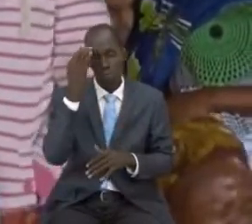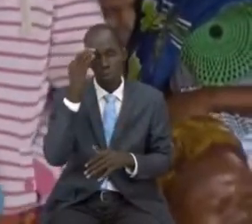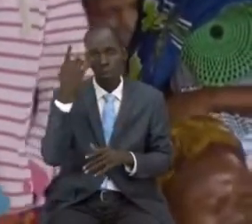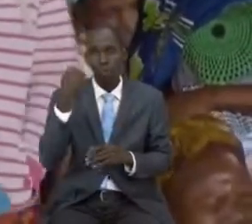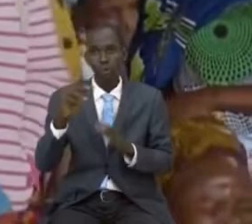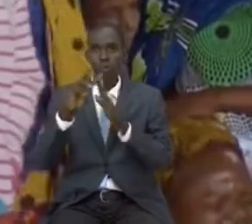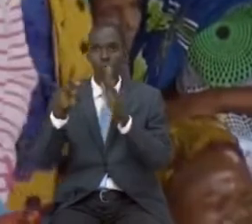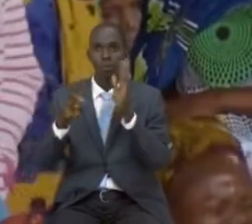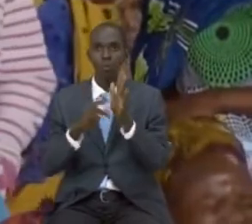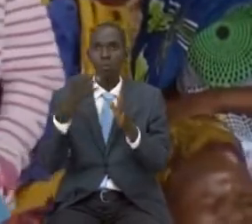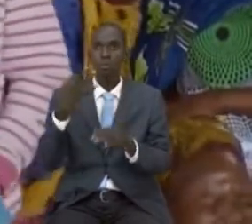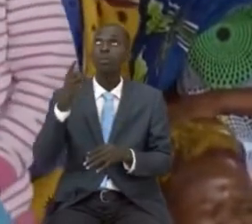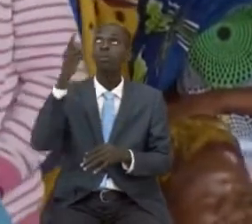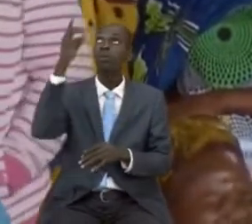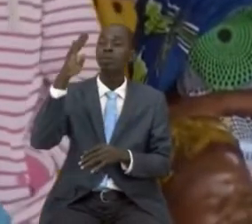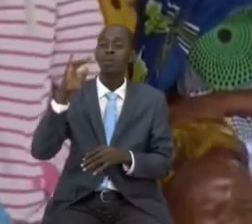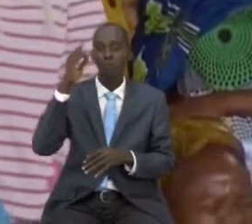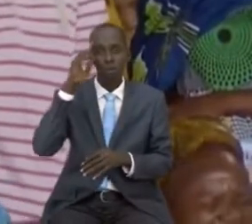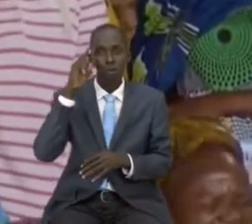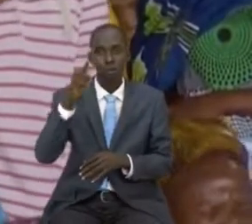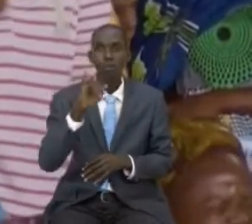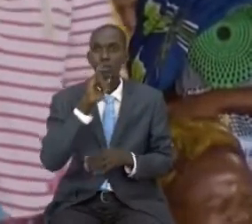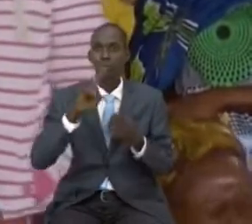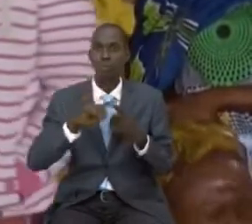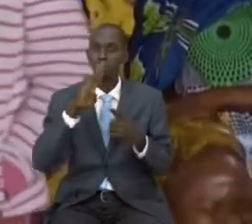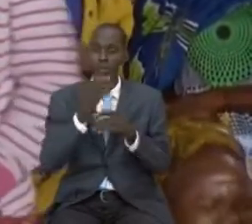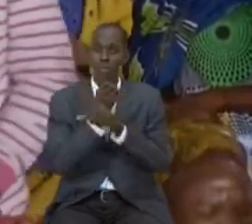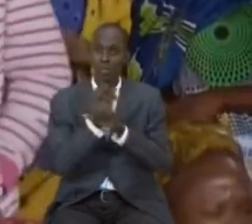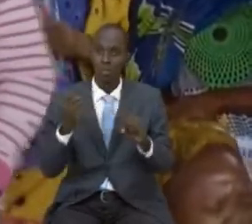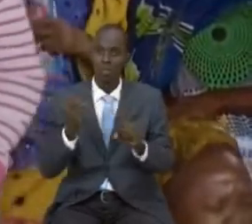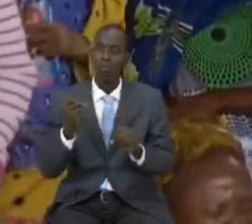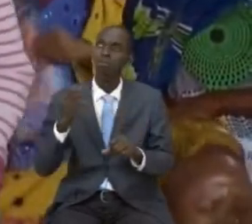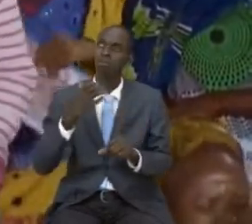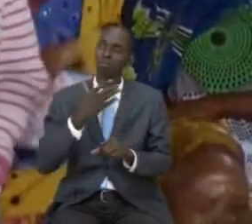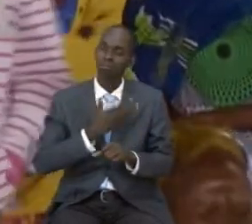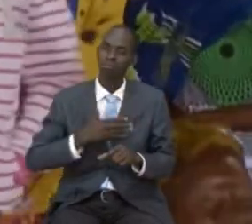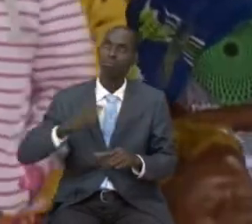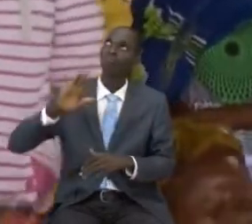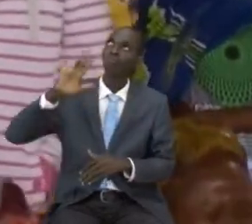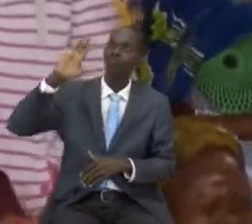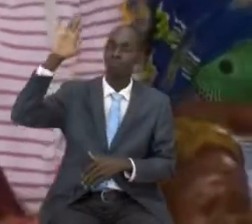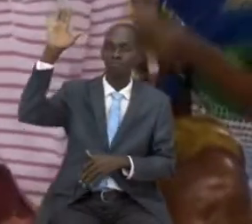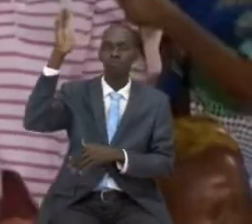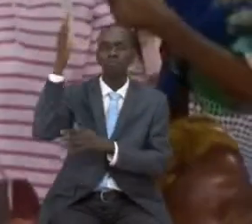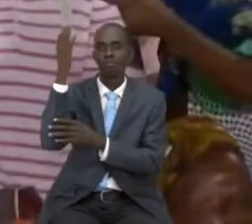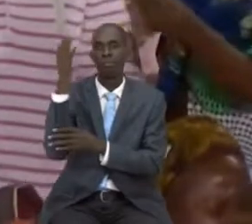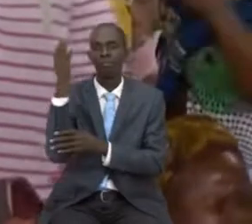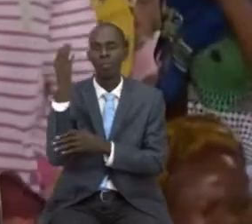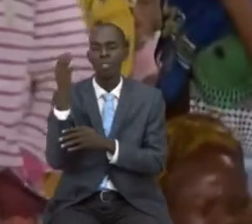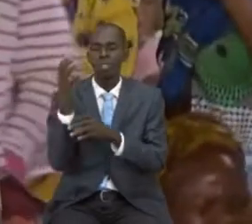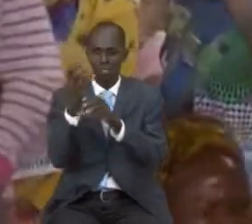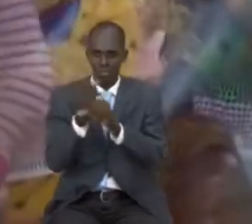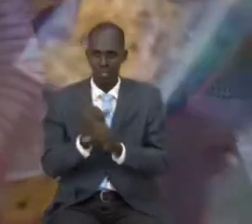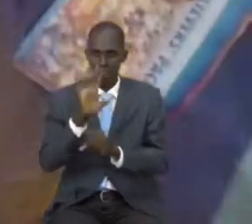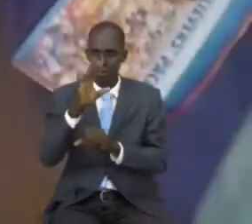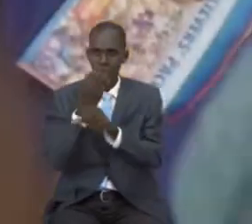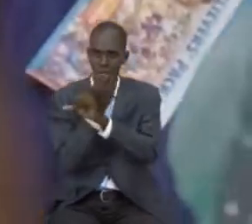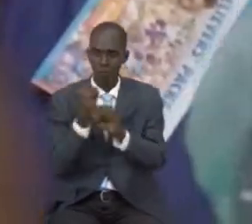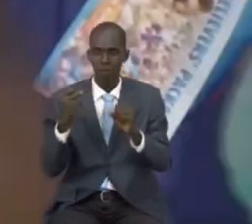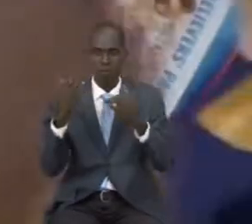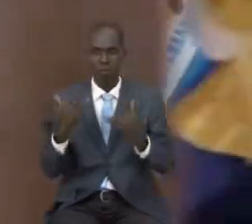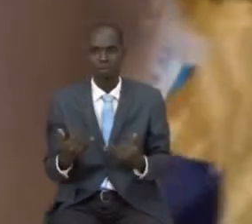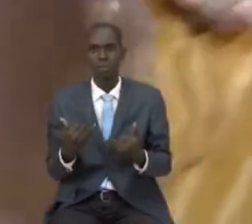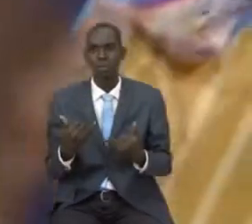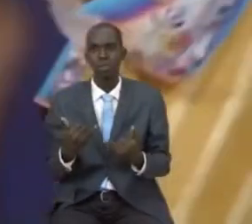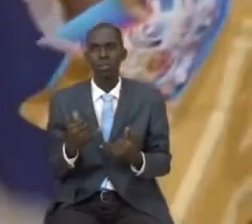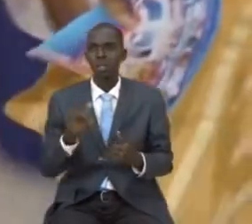you is to be saved. Raise up that hand. Have that salvation now. Anywhere